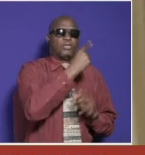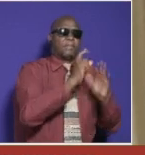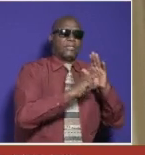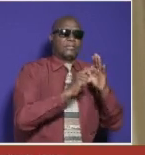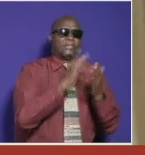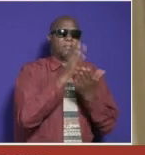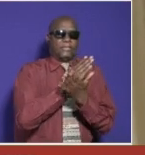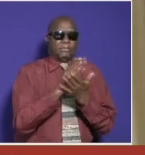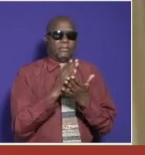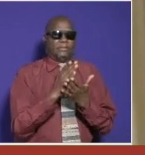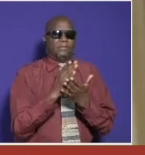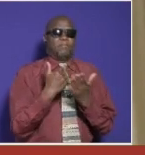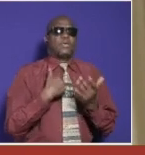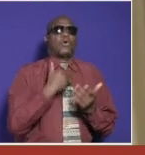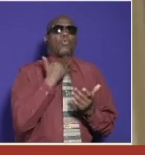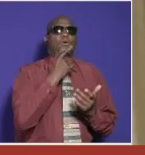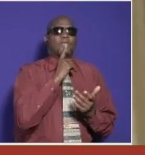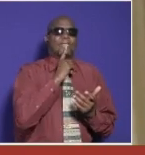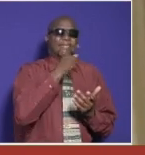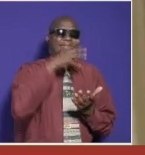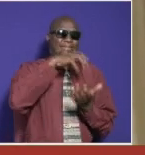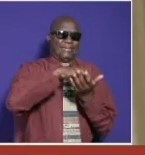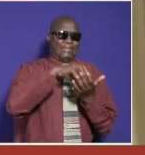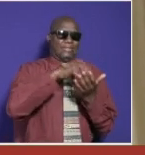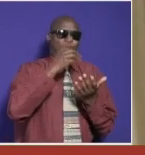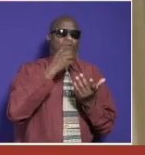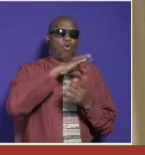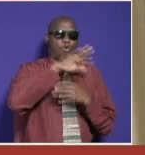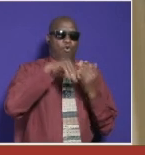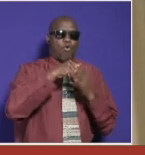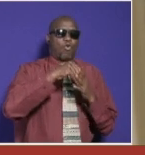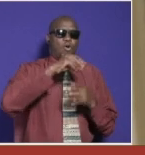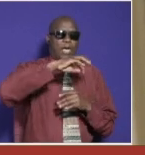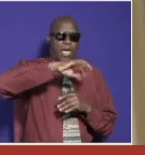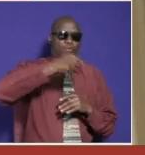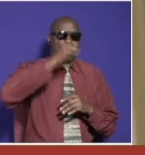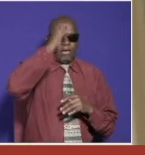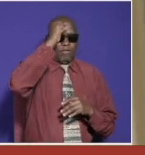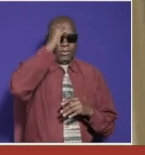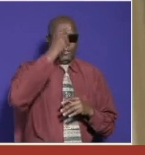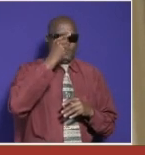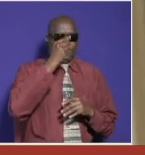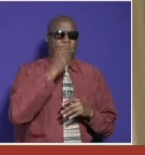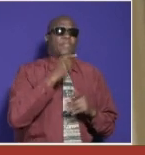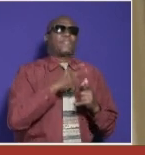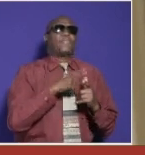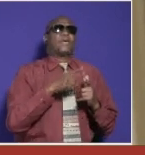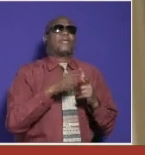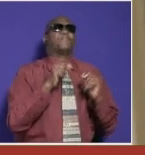and I want to say it should be the case for every county government, so that we can